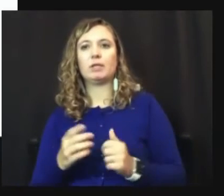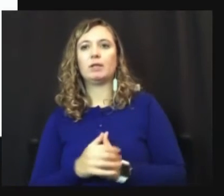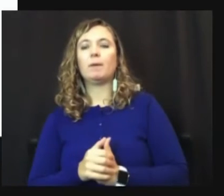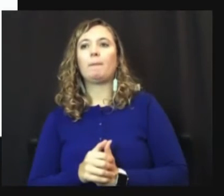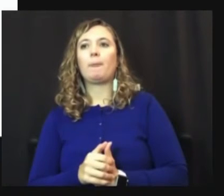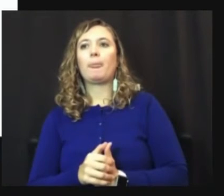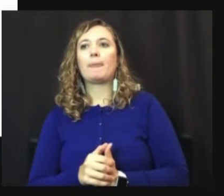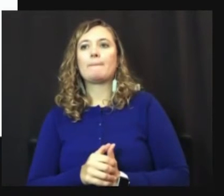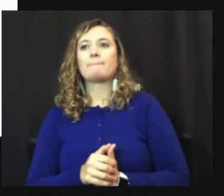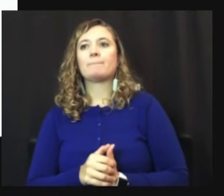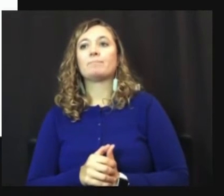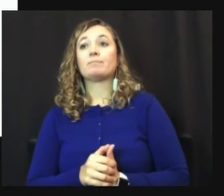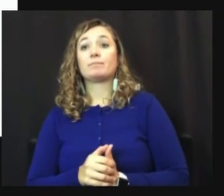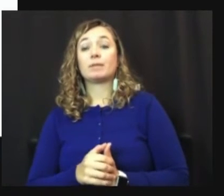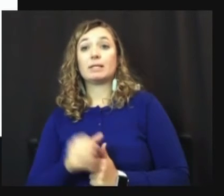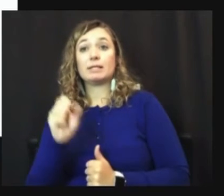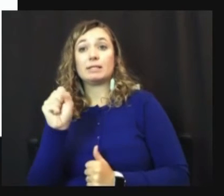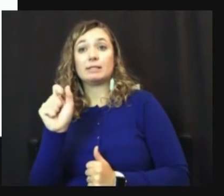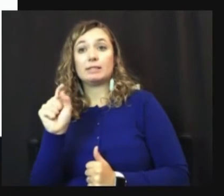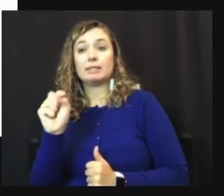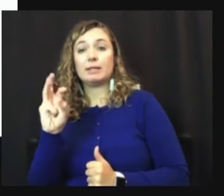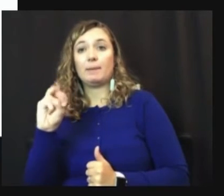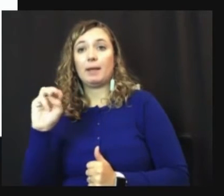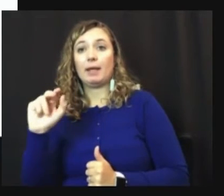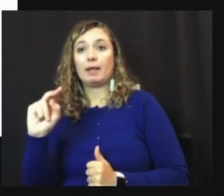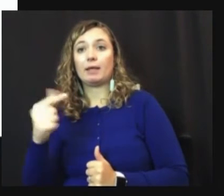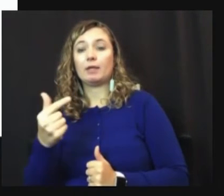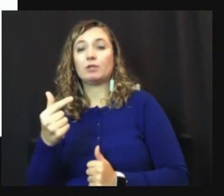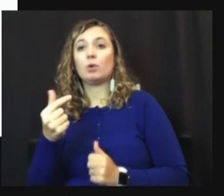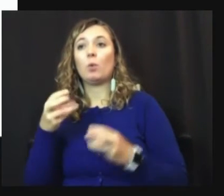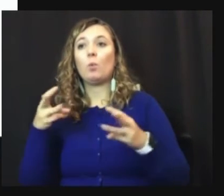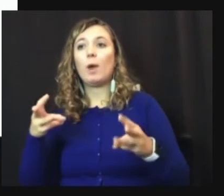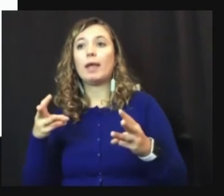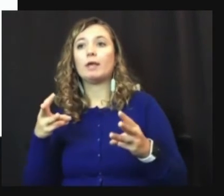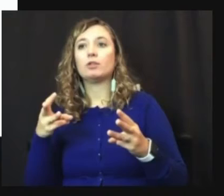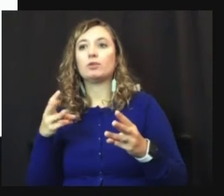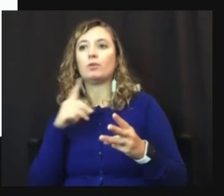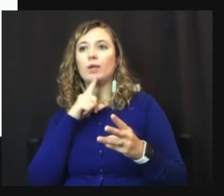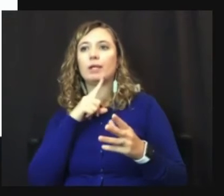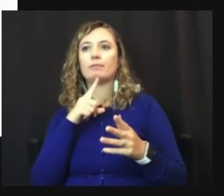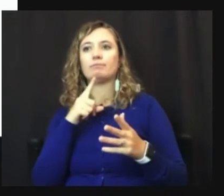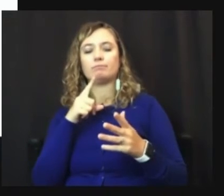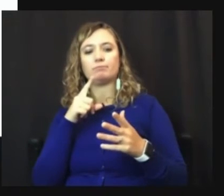Stimming is a way to tap into the eight senses in order to self-regulate.